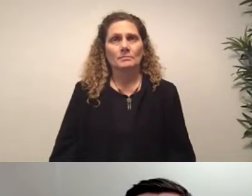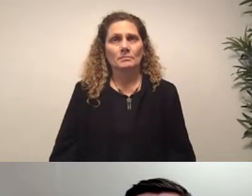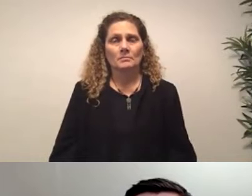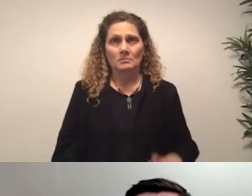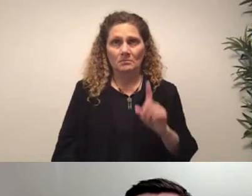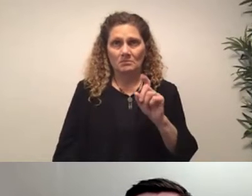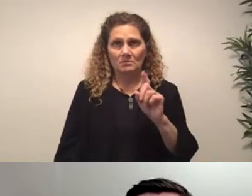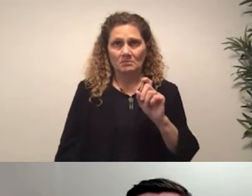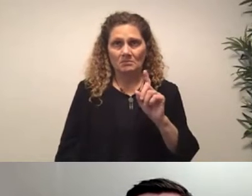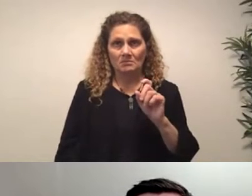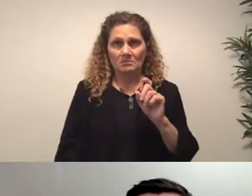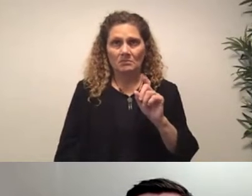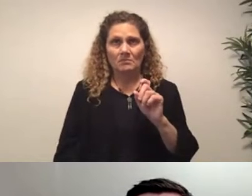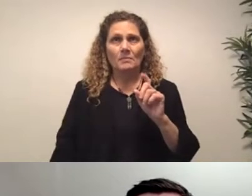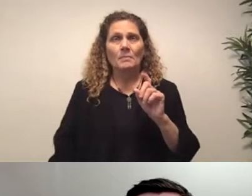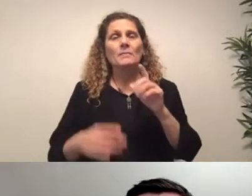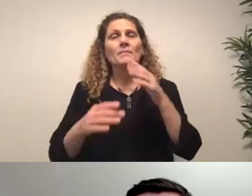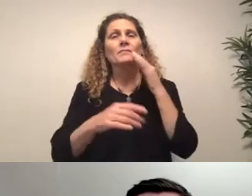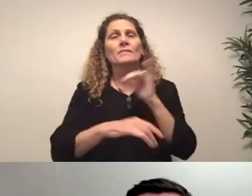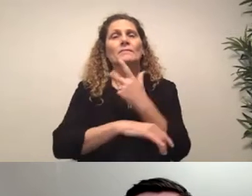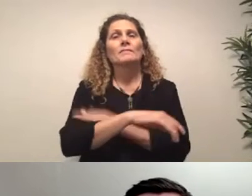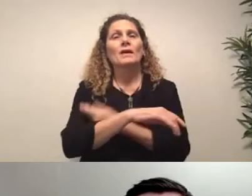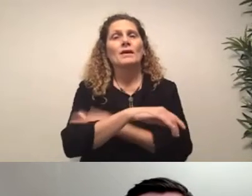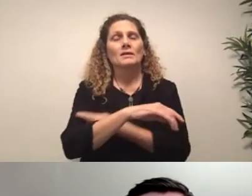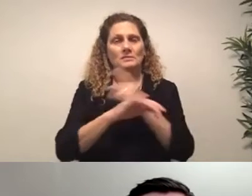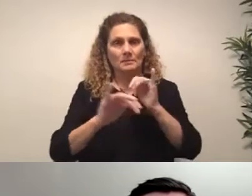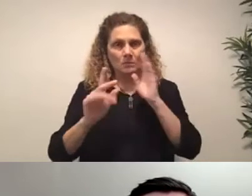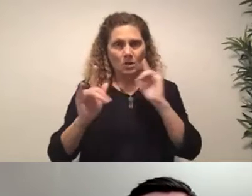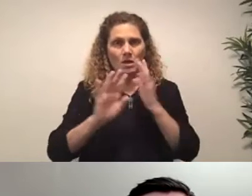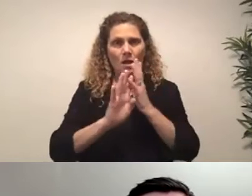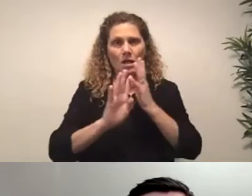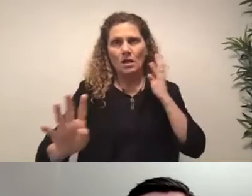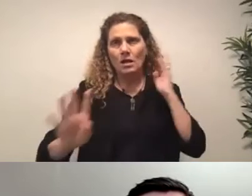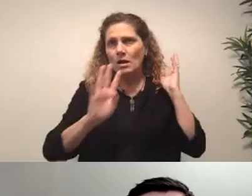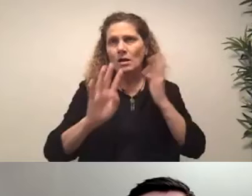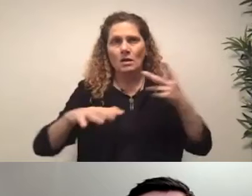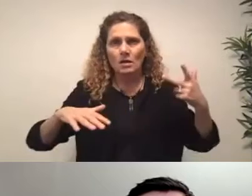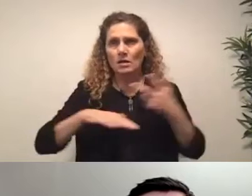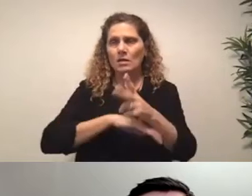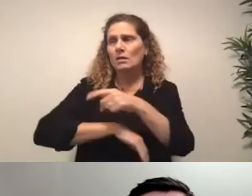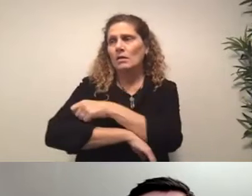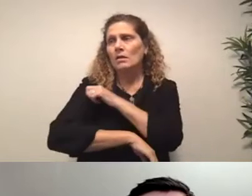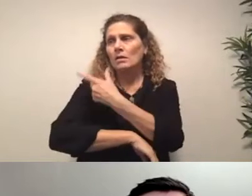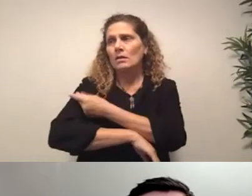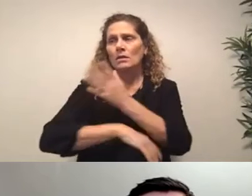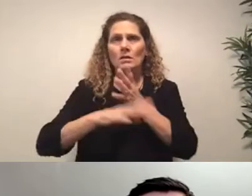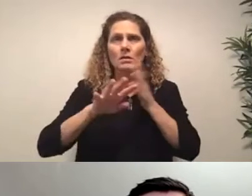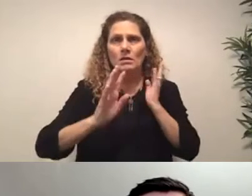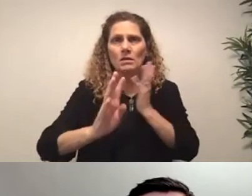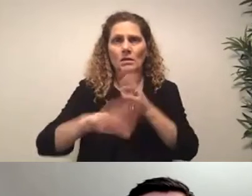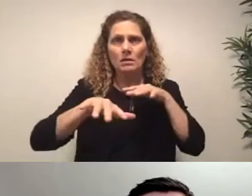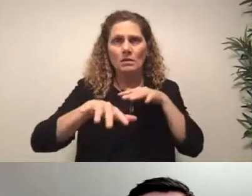I really think it could look a lot like Miller Park in terms of drive-through testing, certainly as the weather starts to cooperate a little bit